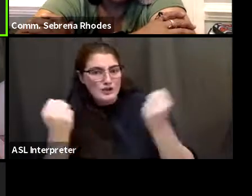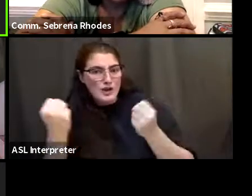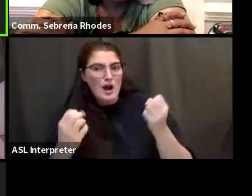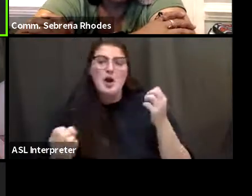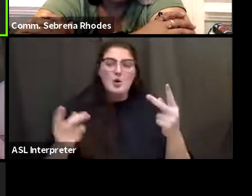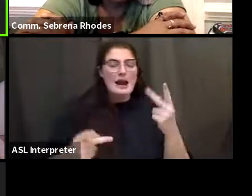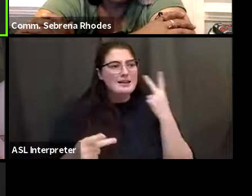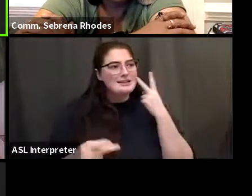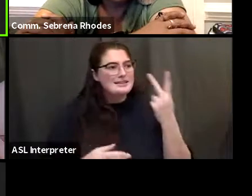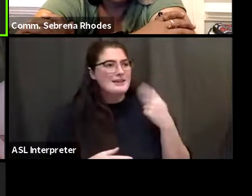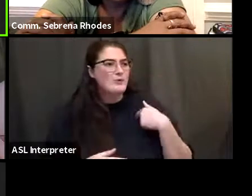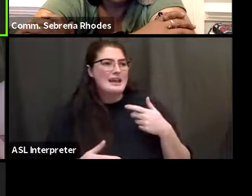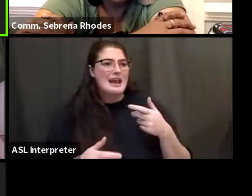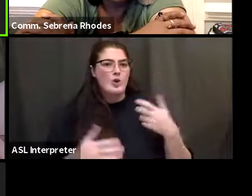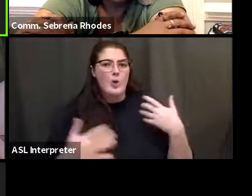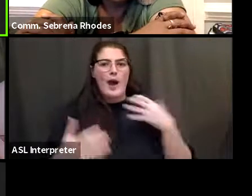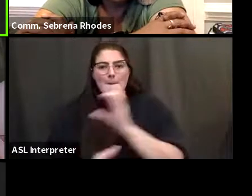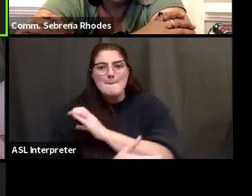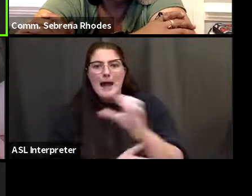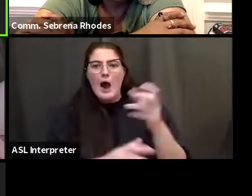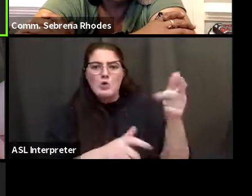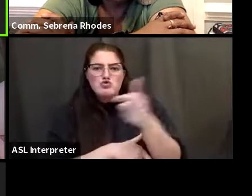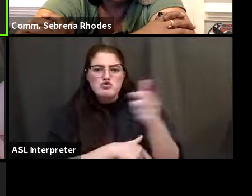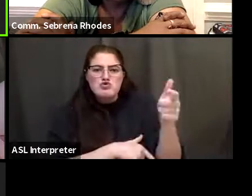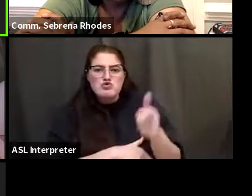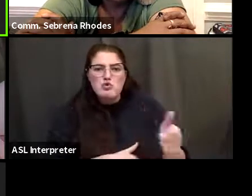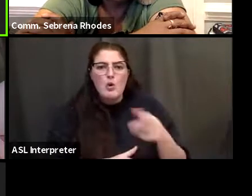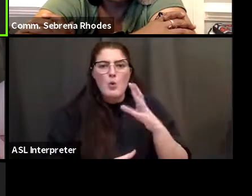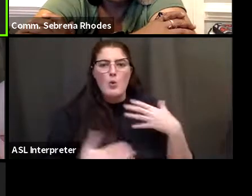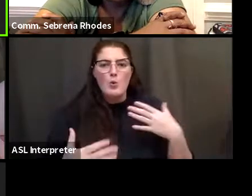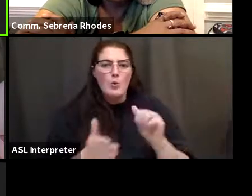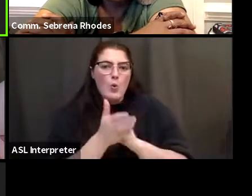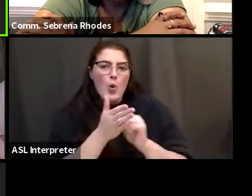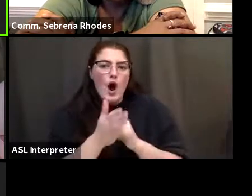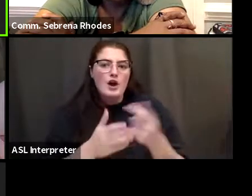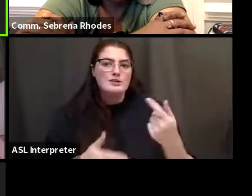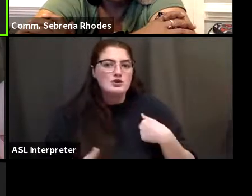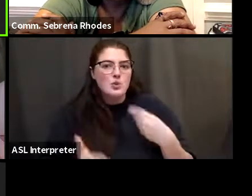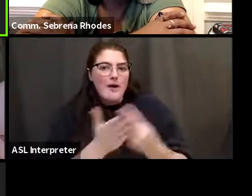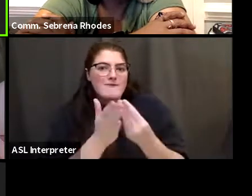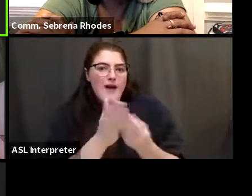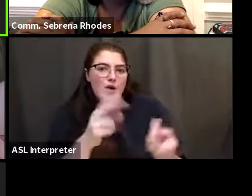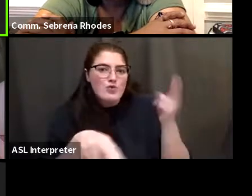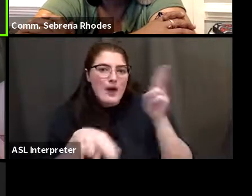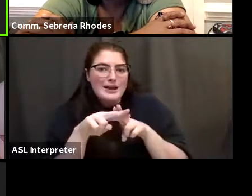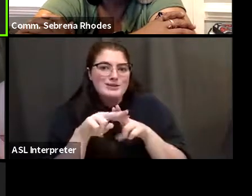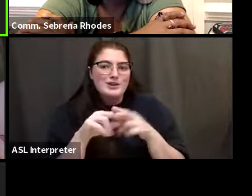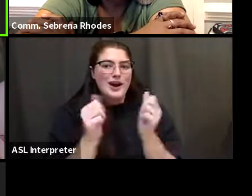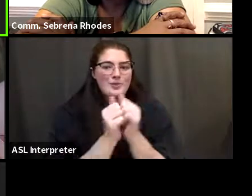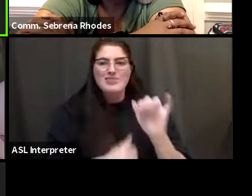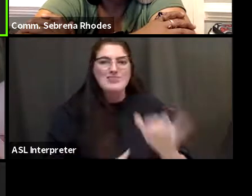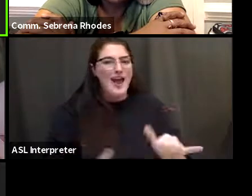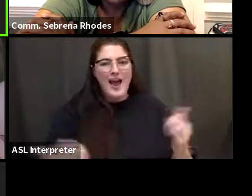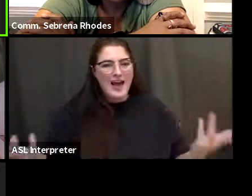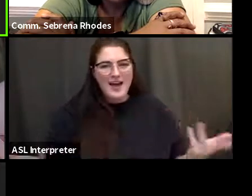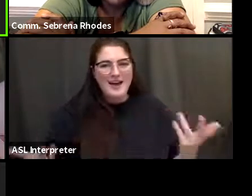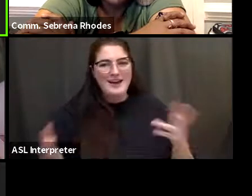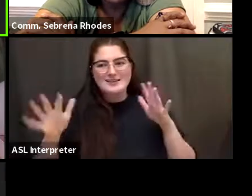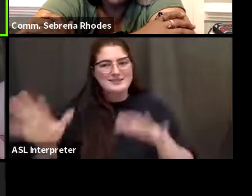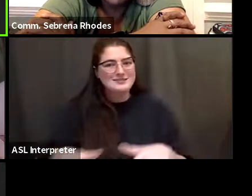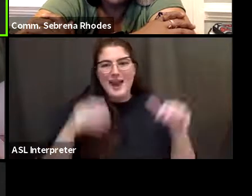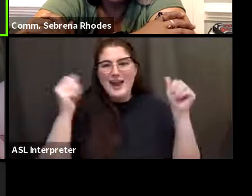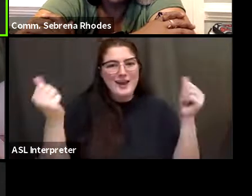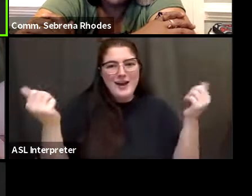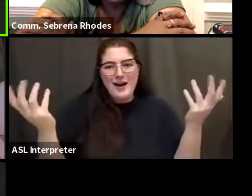get you a power washer? Let's do something. Let's do a fundraiser. And with that, it's just been taking off